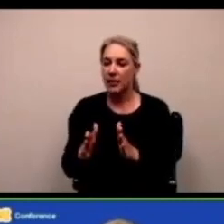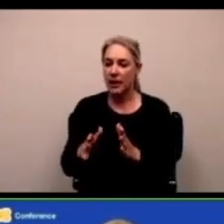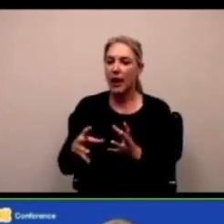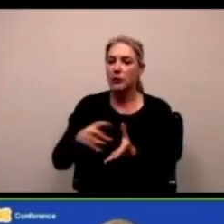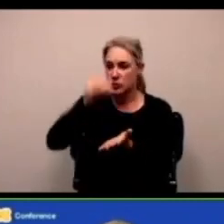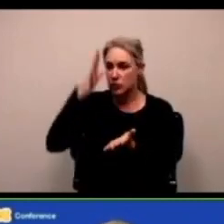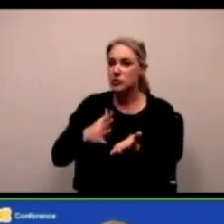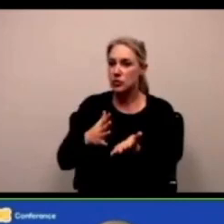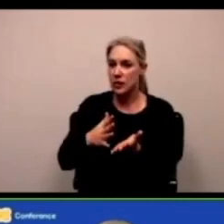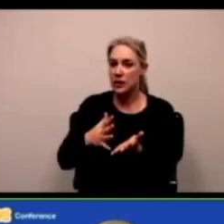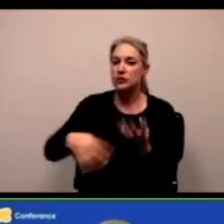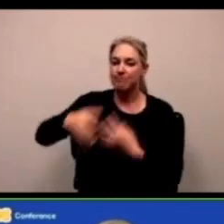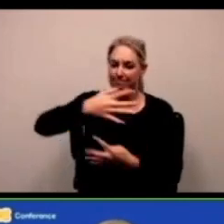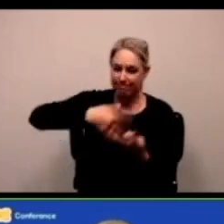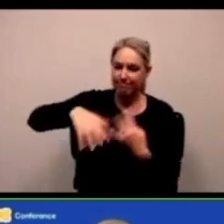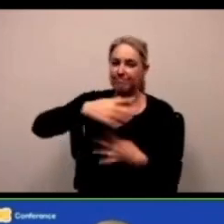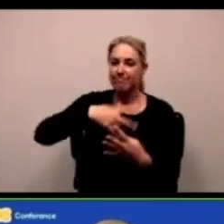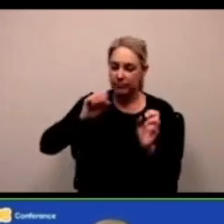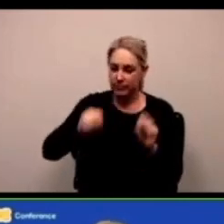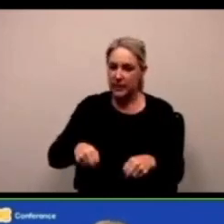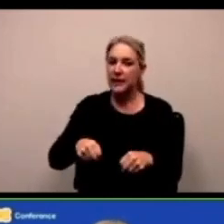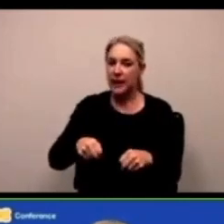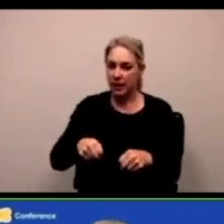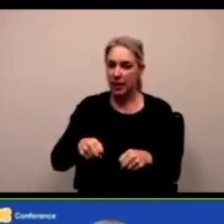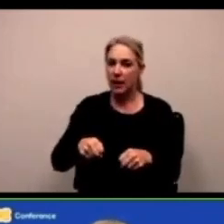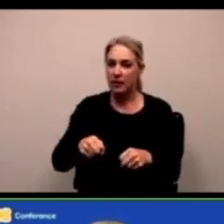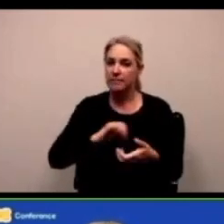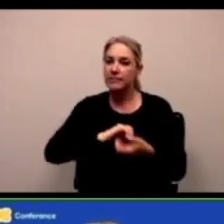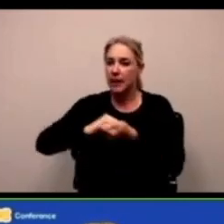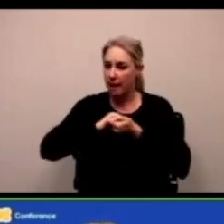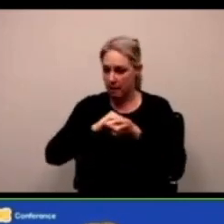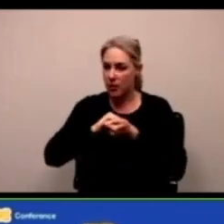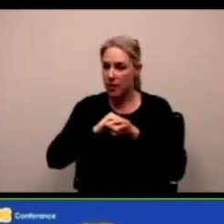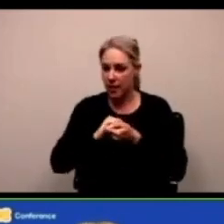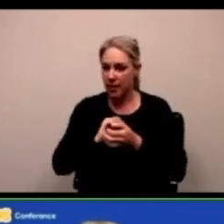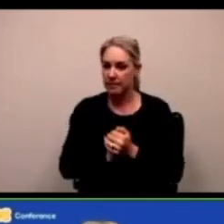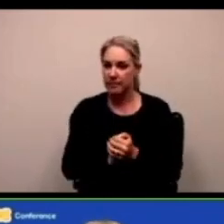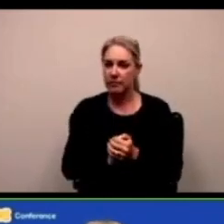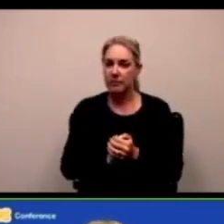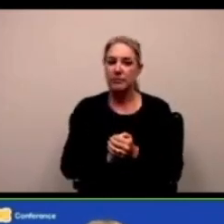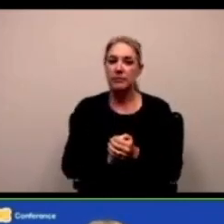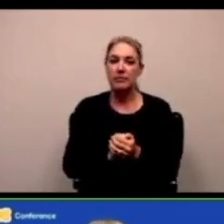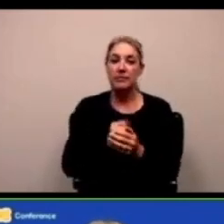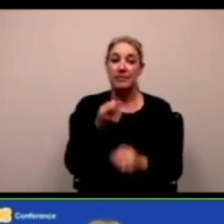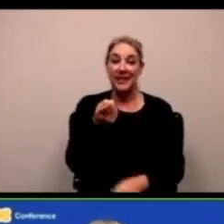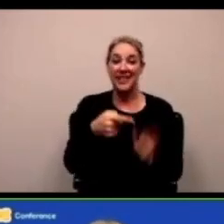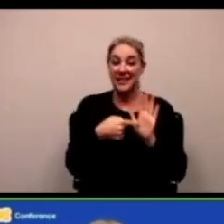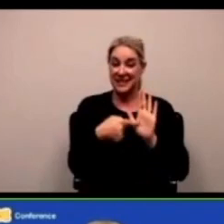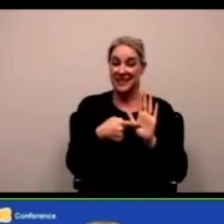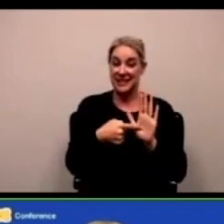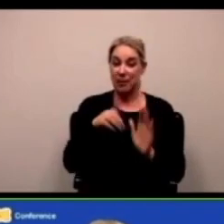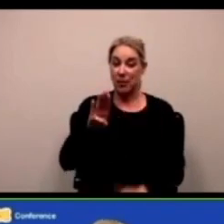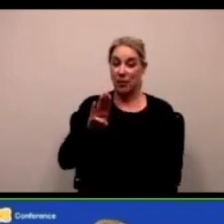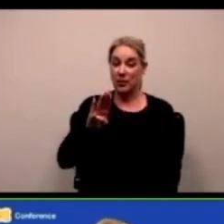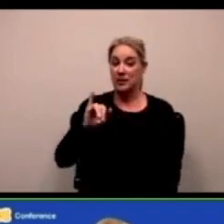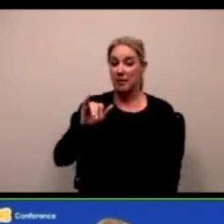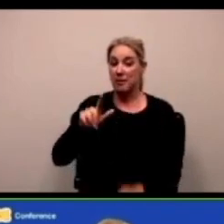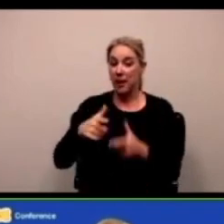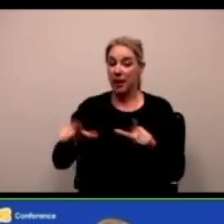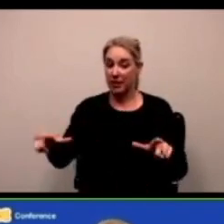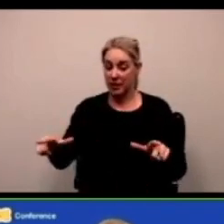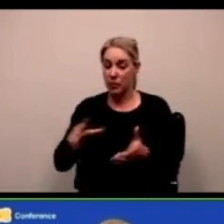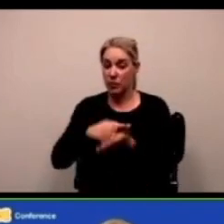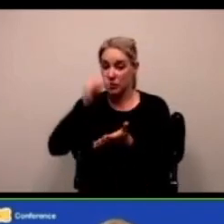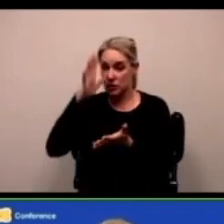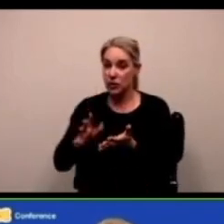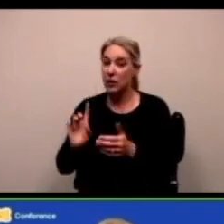So, there are just some wonderful opportunities here. We have, this is a bilingual student who, first grade,